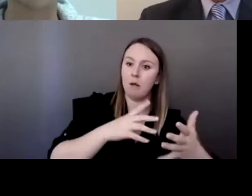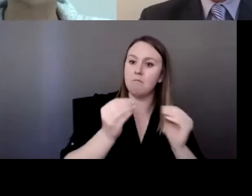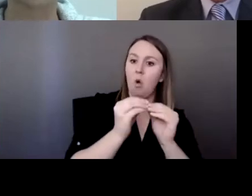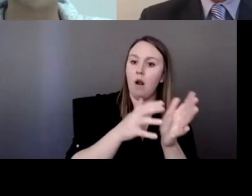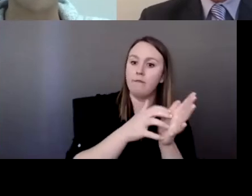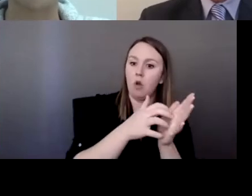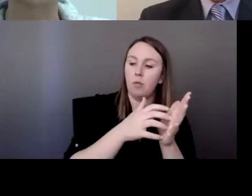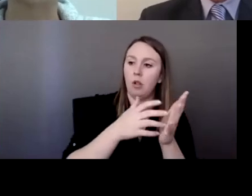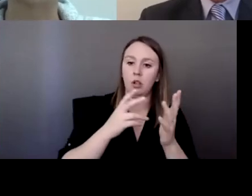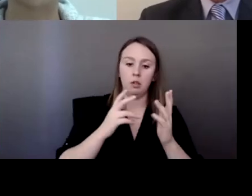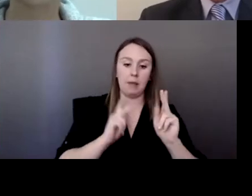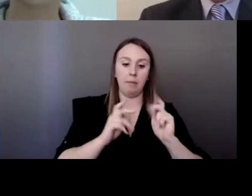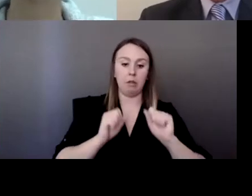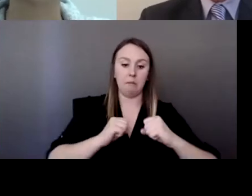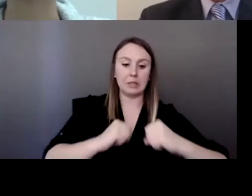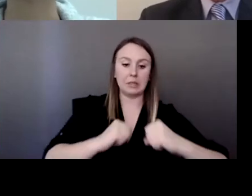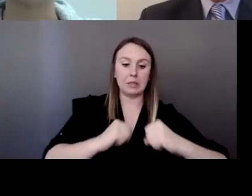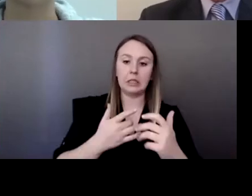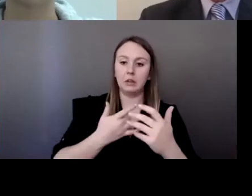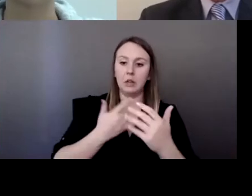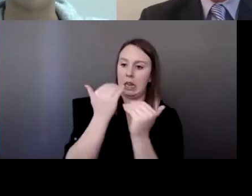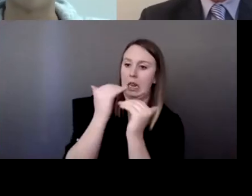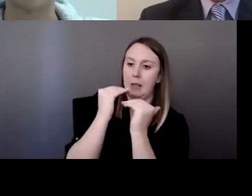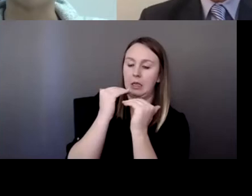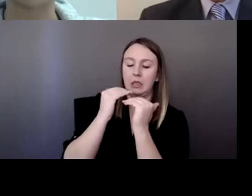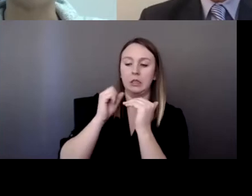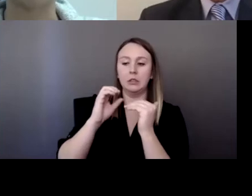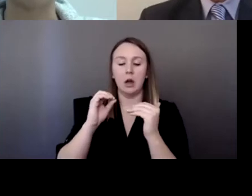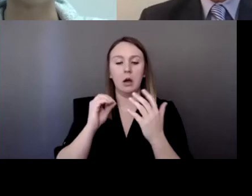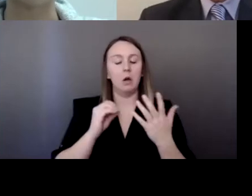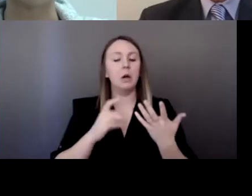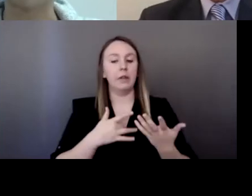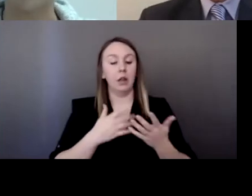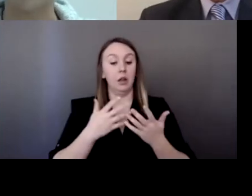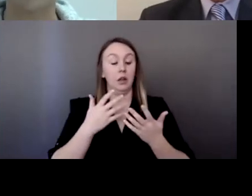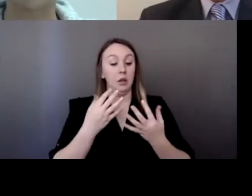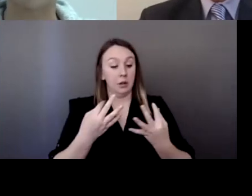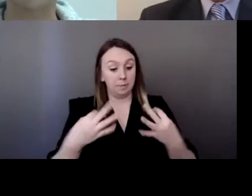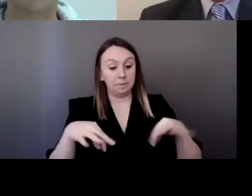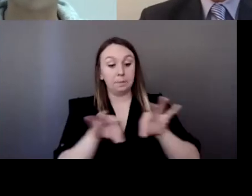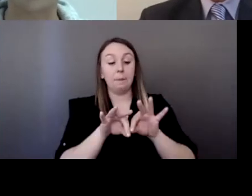So looking at taking the next step. So basically we're at